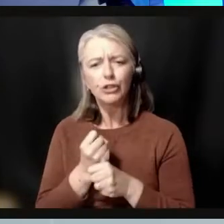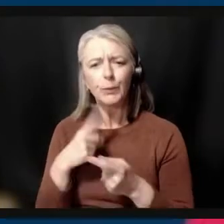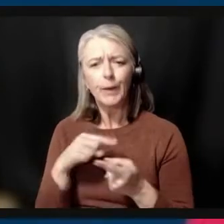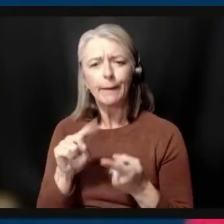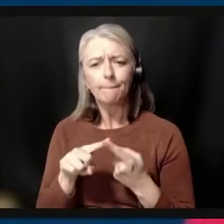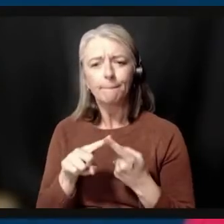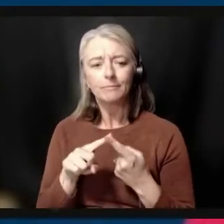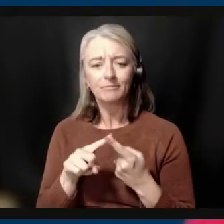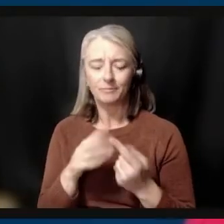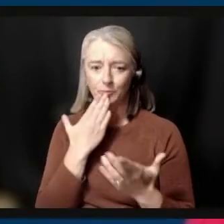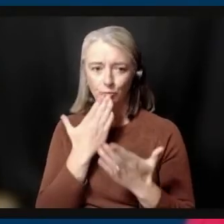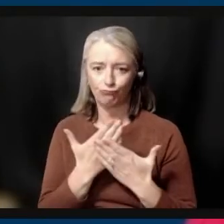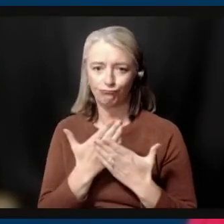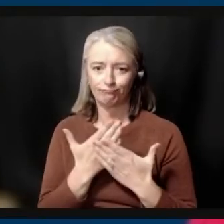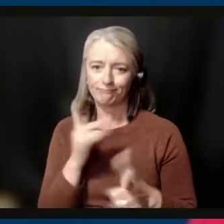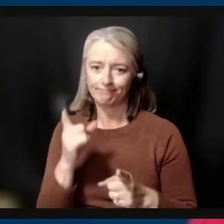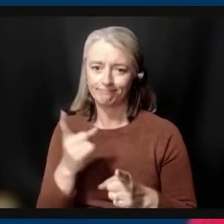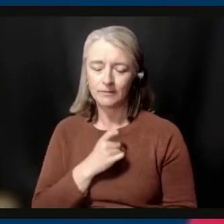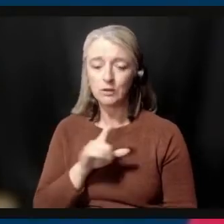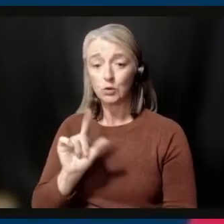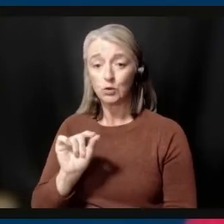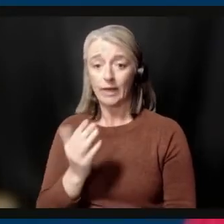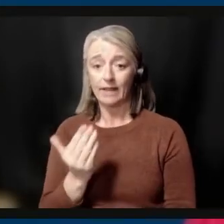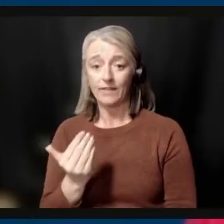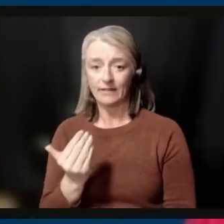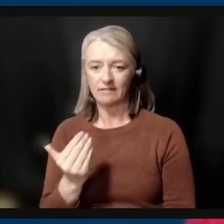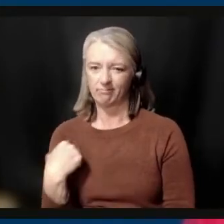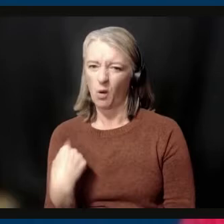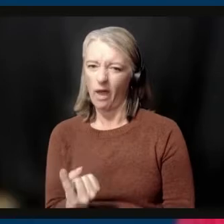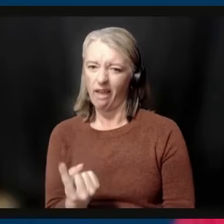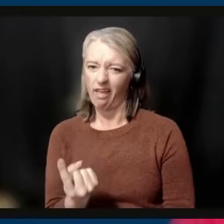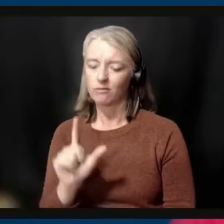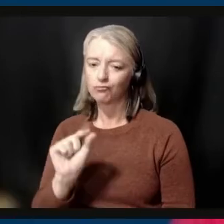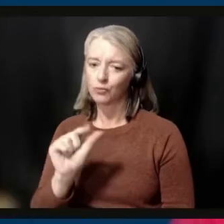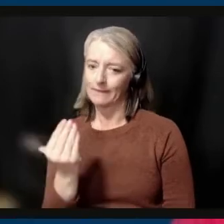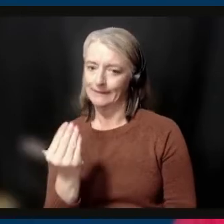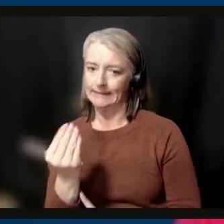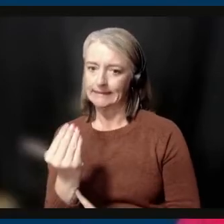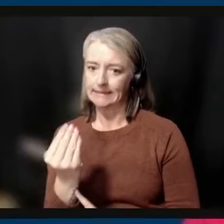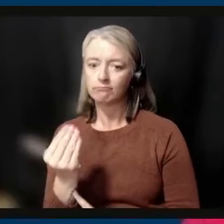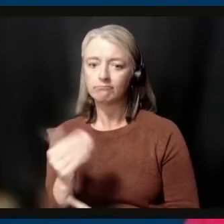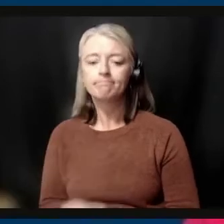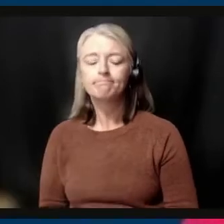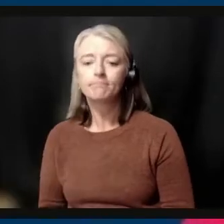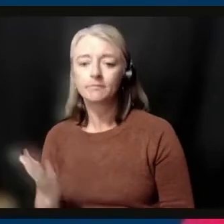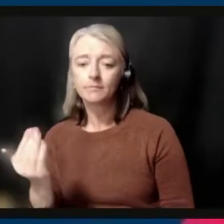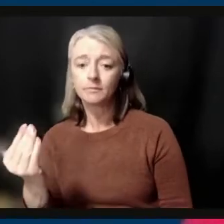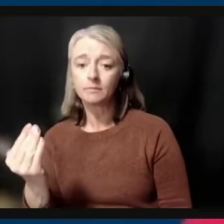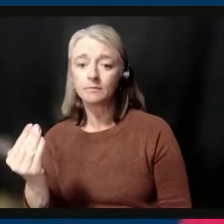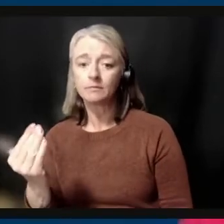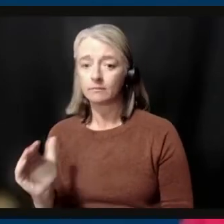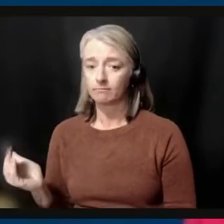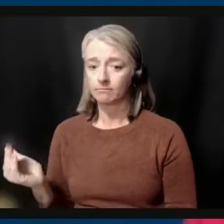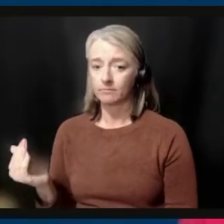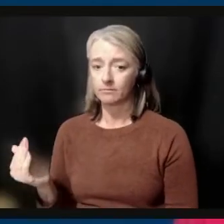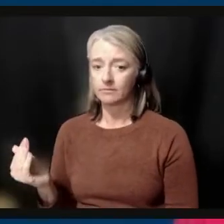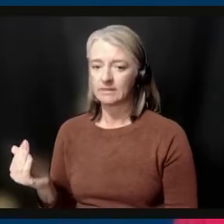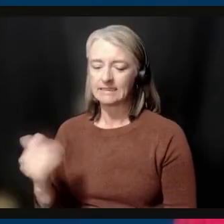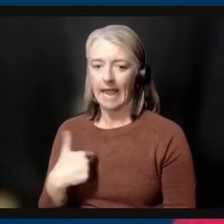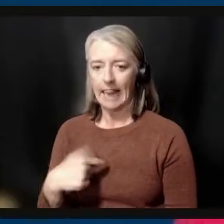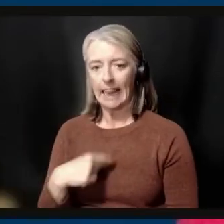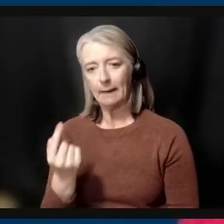That's a good question. It was 2015, so it's been a while. But I kind of went around it backwards a little bit.